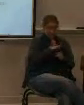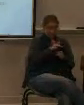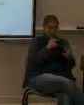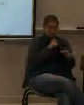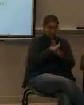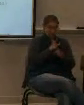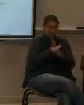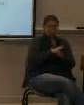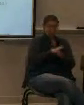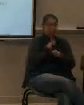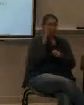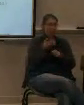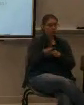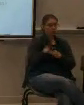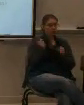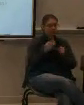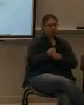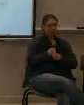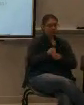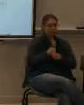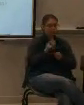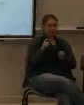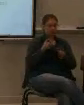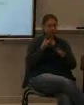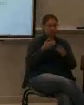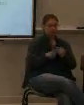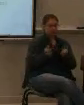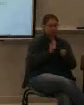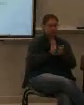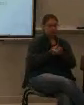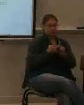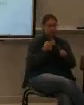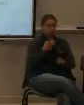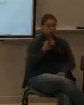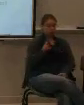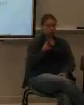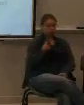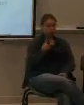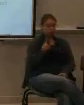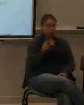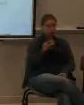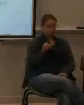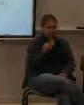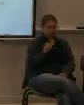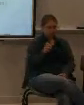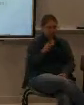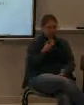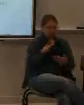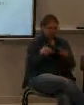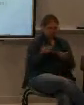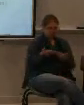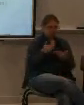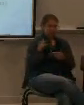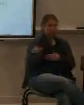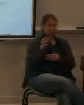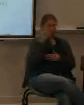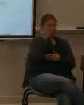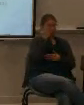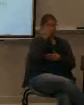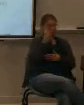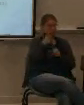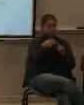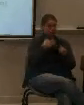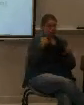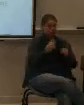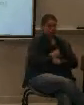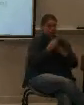to spontaneously convert to sulfate eventually. This is the same reason why when we have